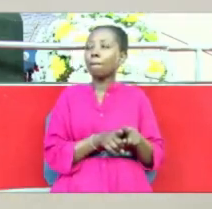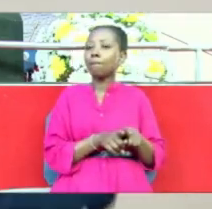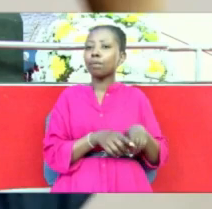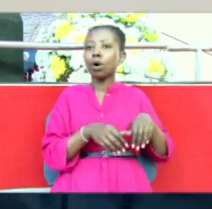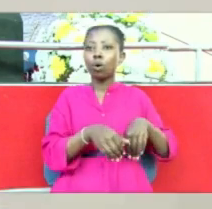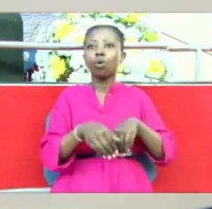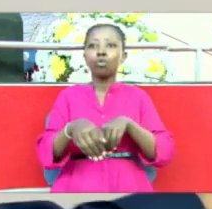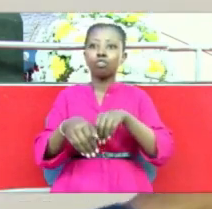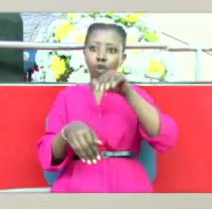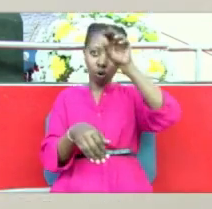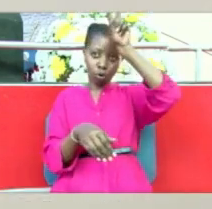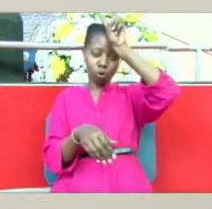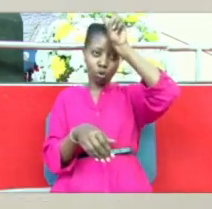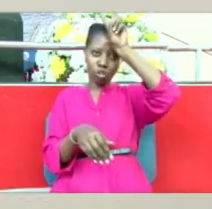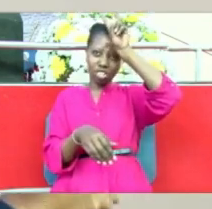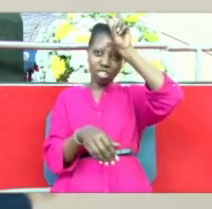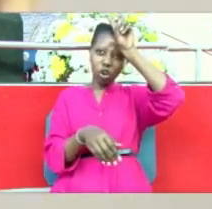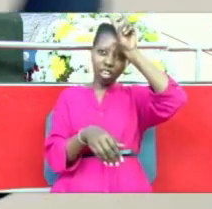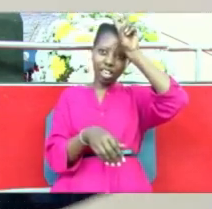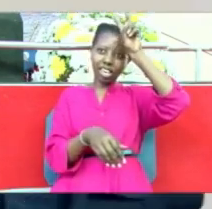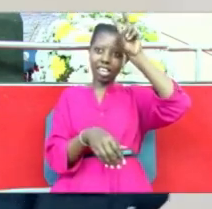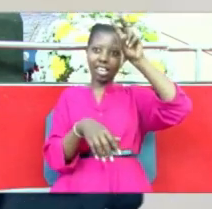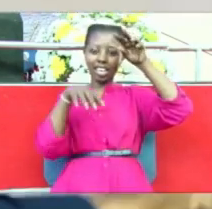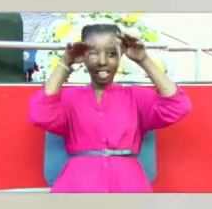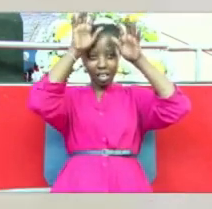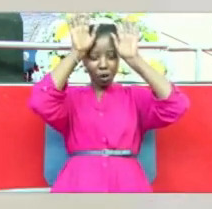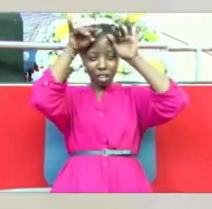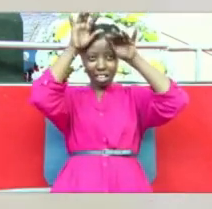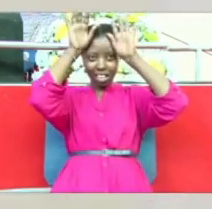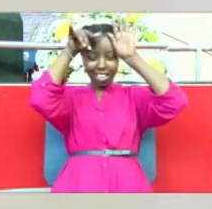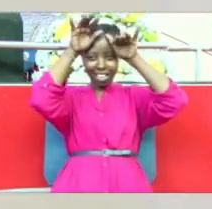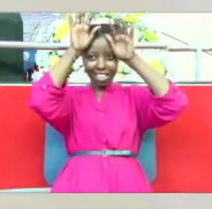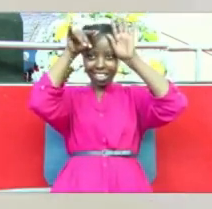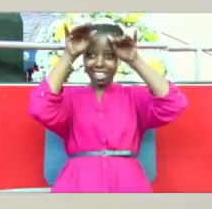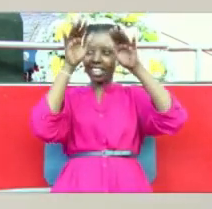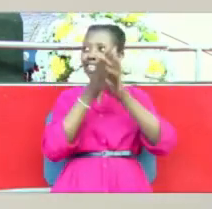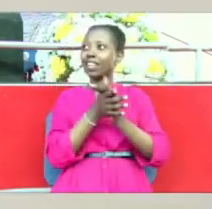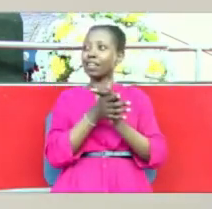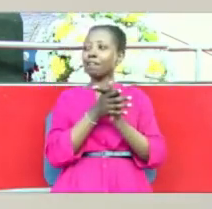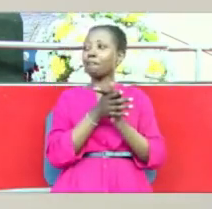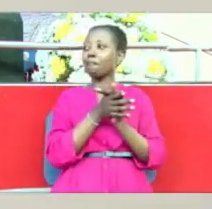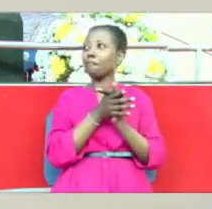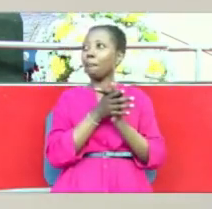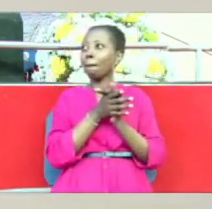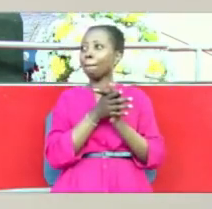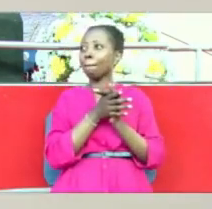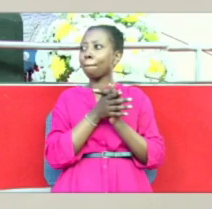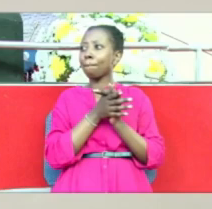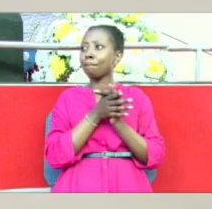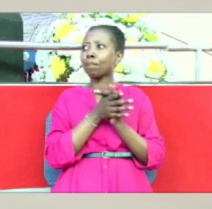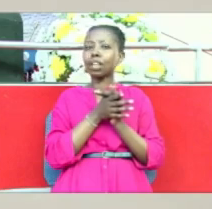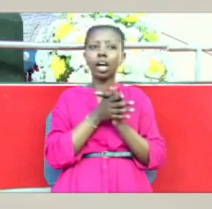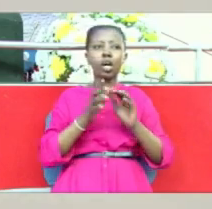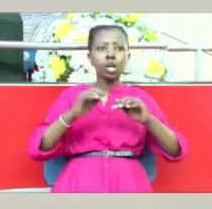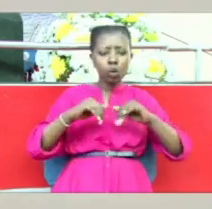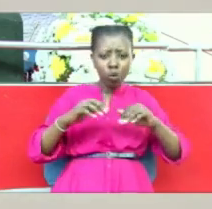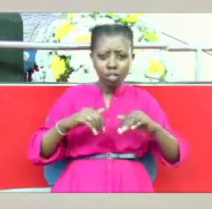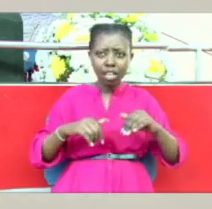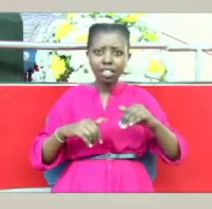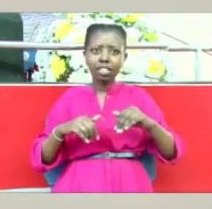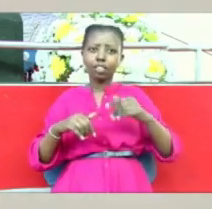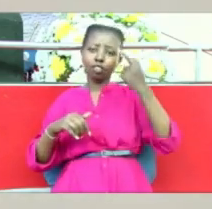donkey finder, or a donkey broker when he was living home. He was looking for the donkeys of